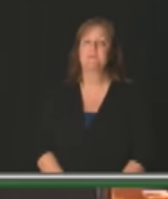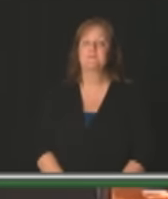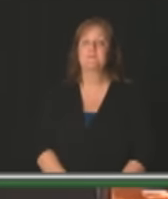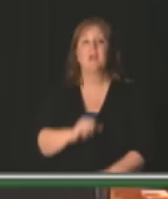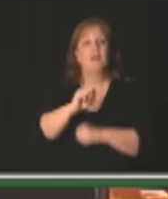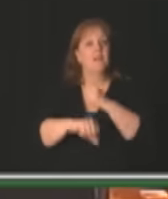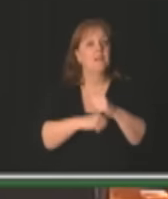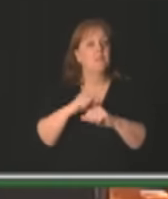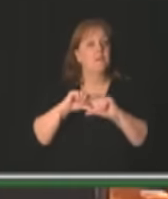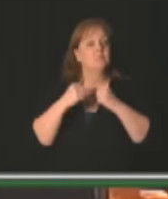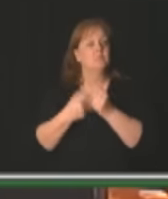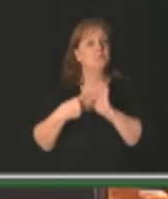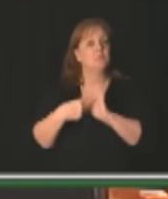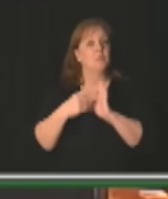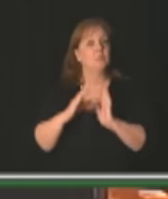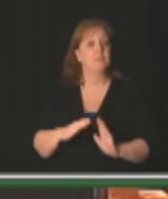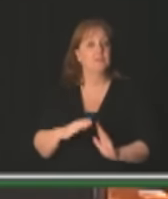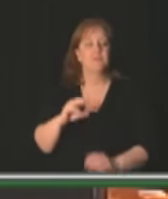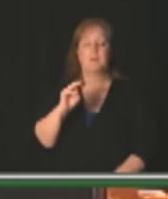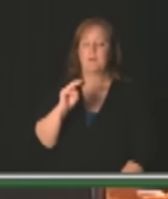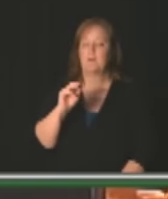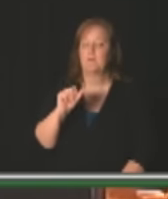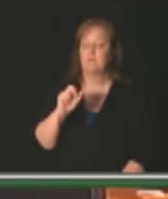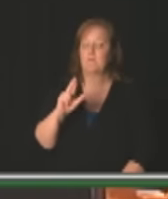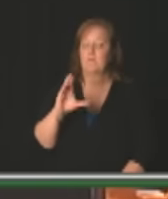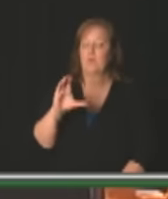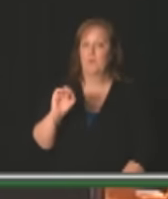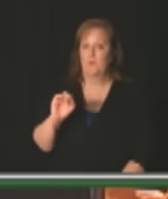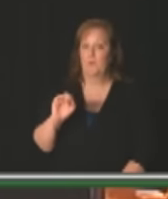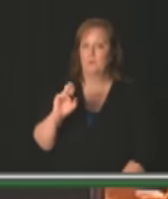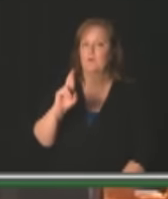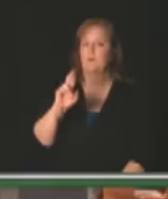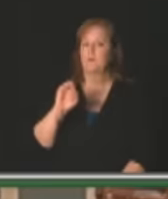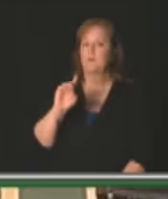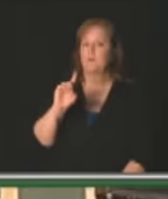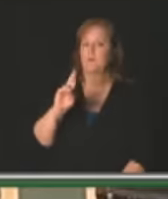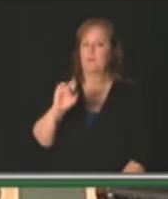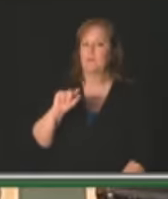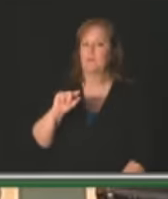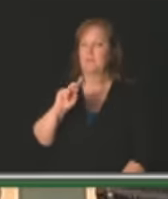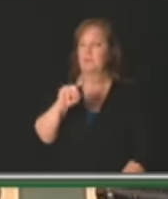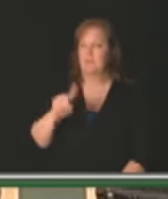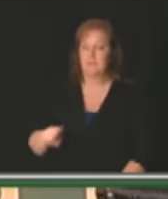Alumni Association Representative, Marco Rodriguez.